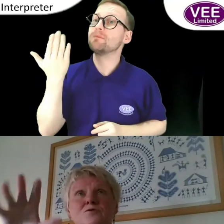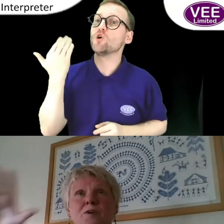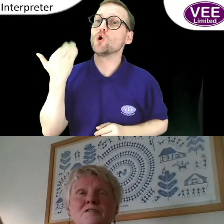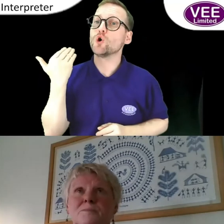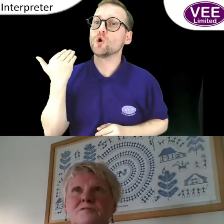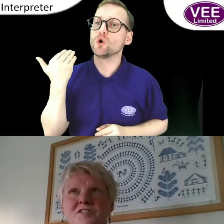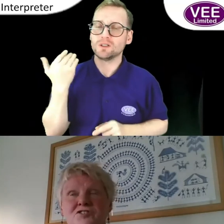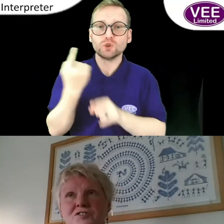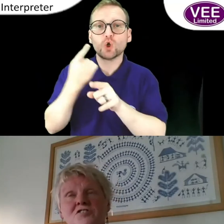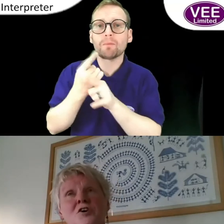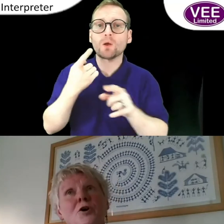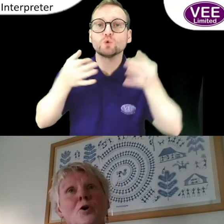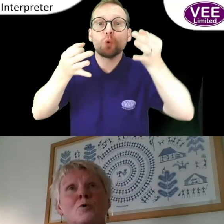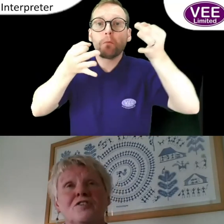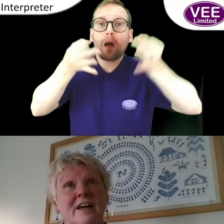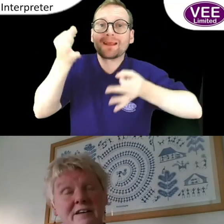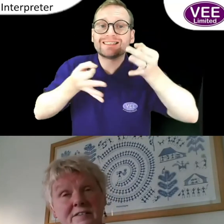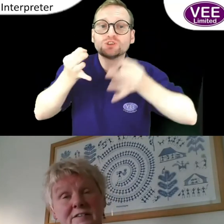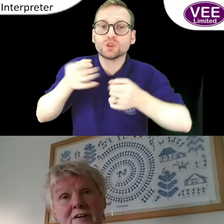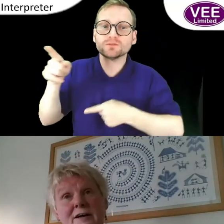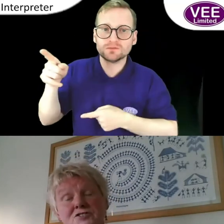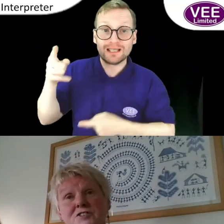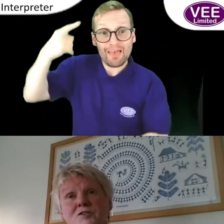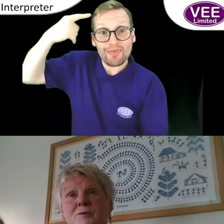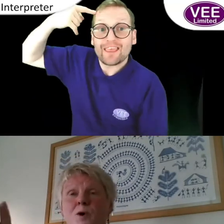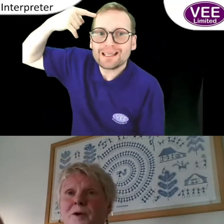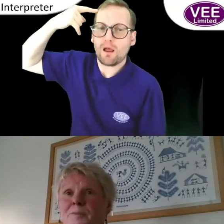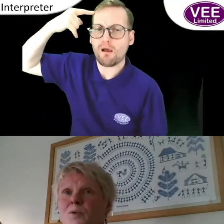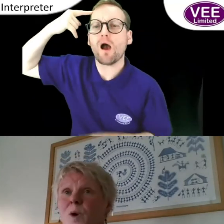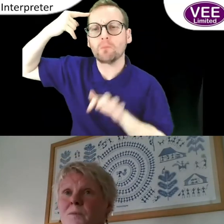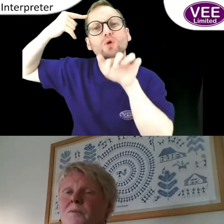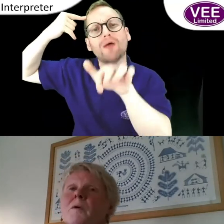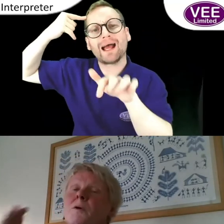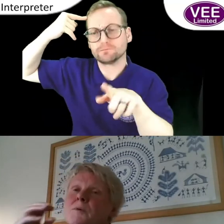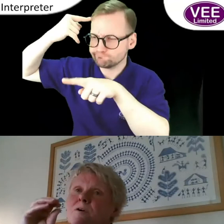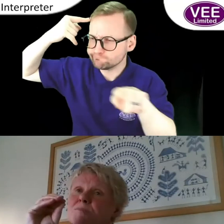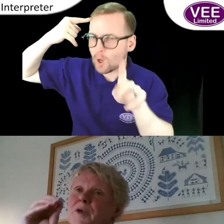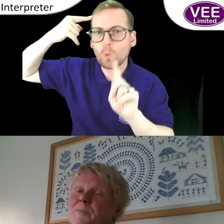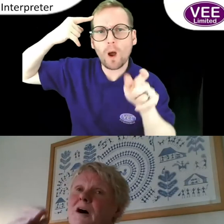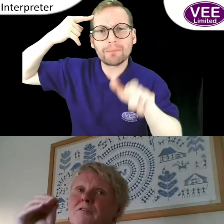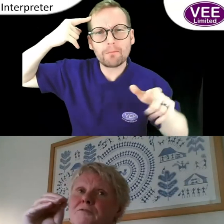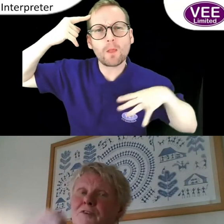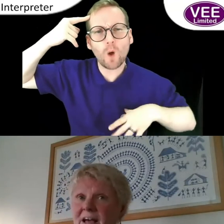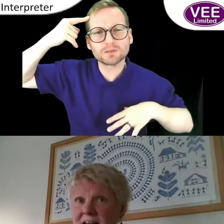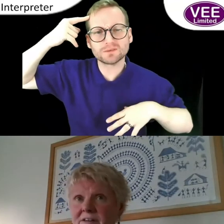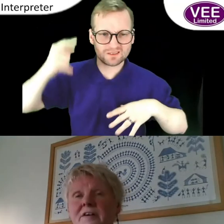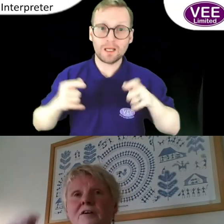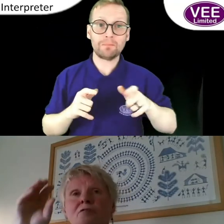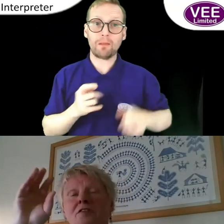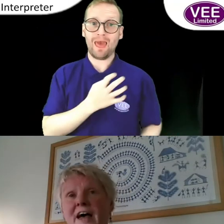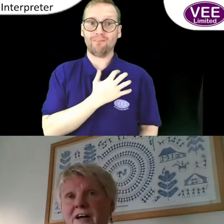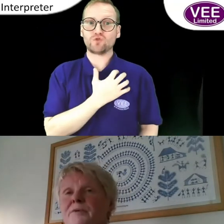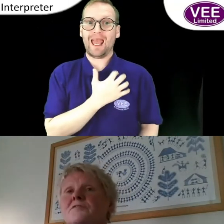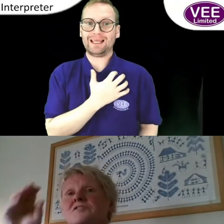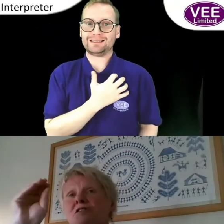about talking to politicians who think that they're actually doing what people want, because people are afraid